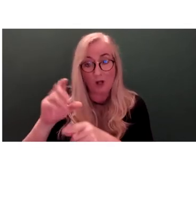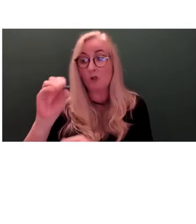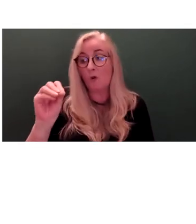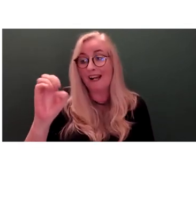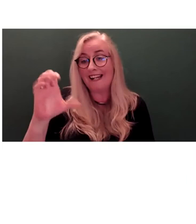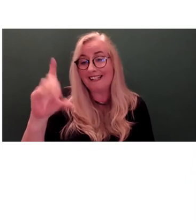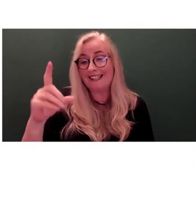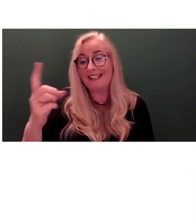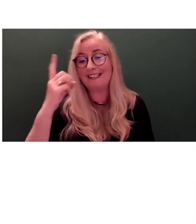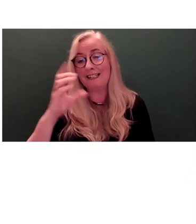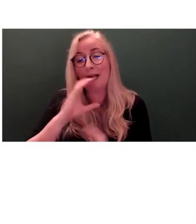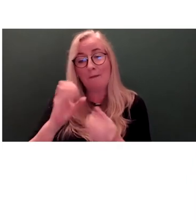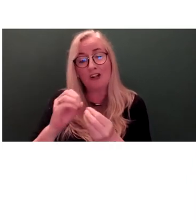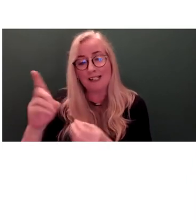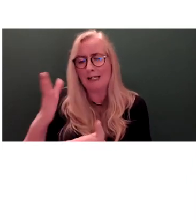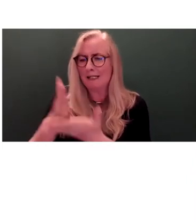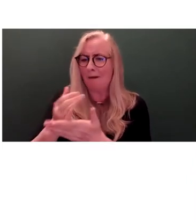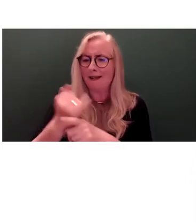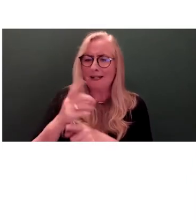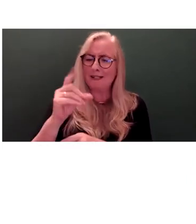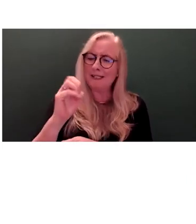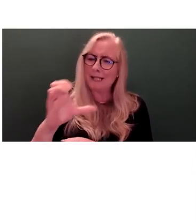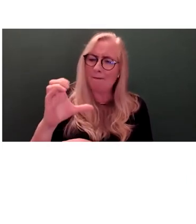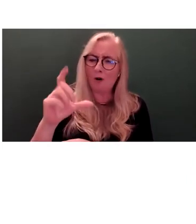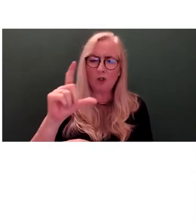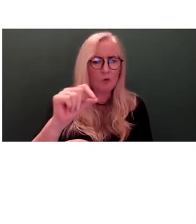on stopped in December 2020,